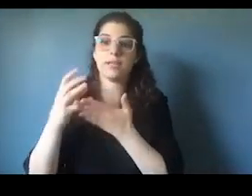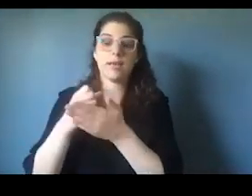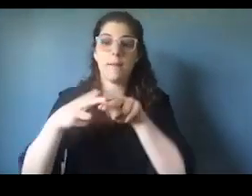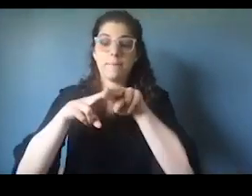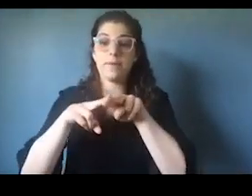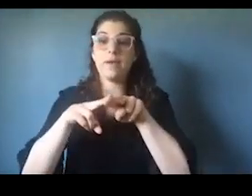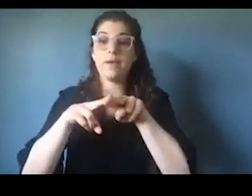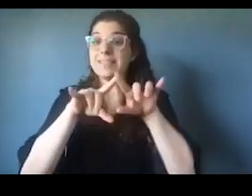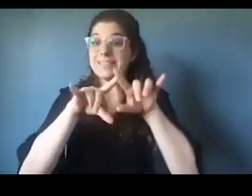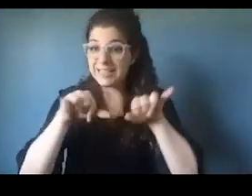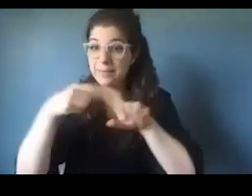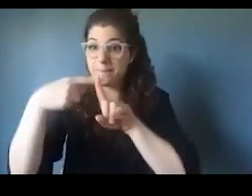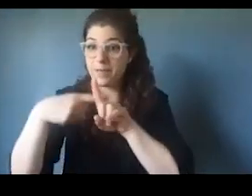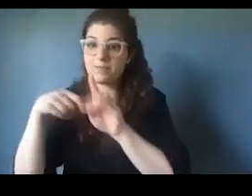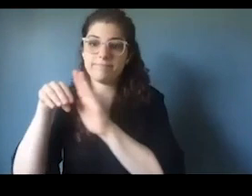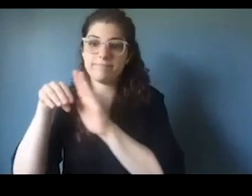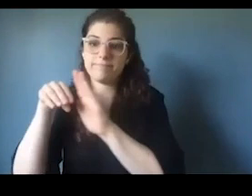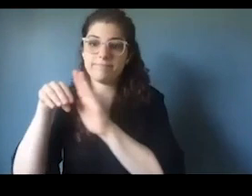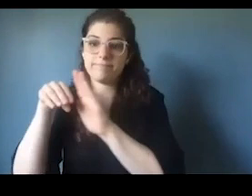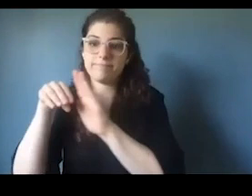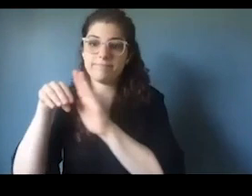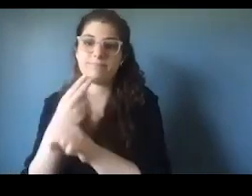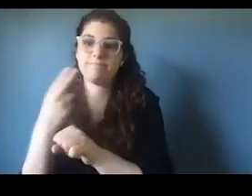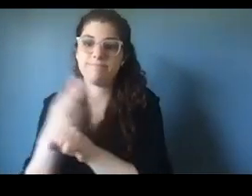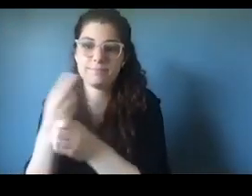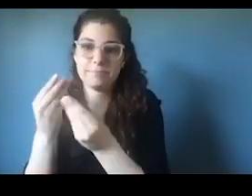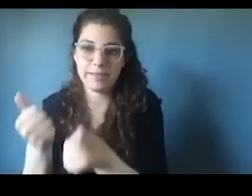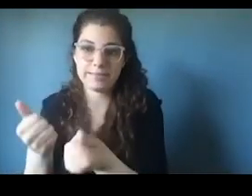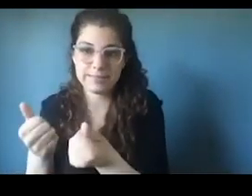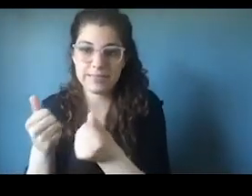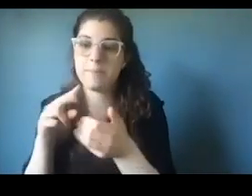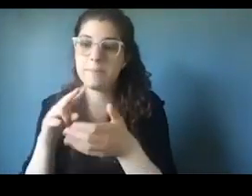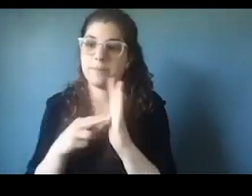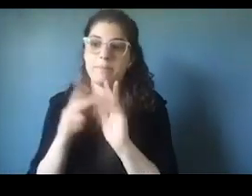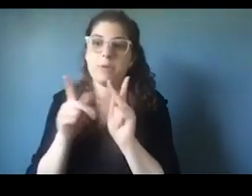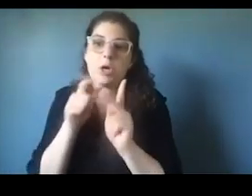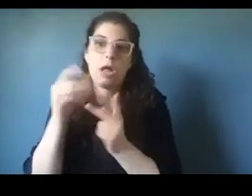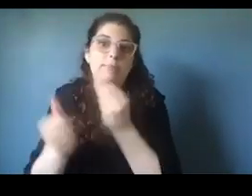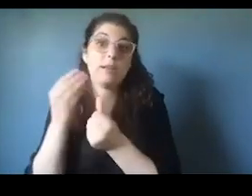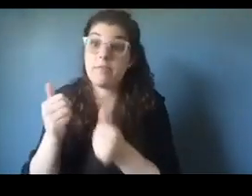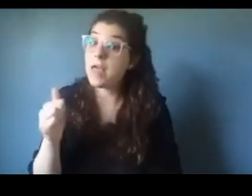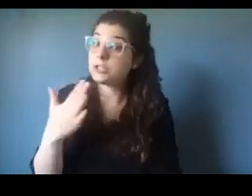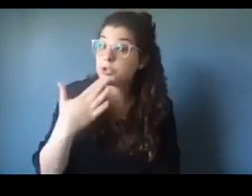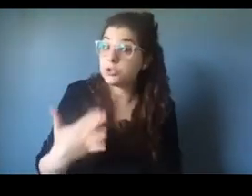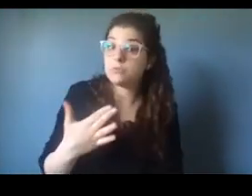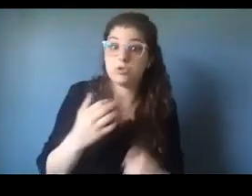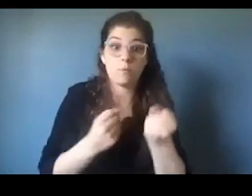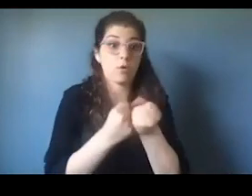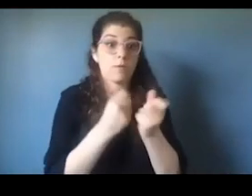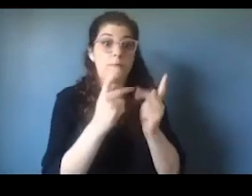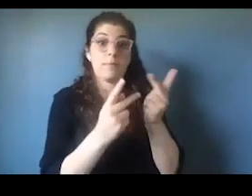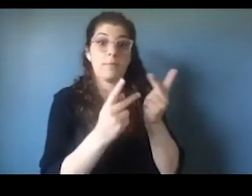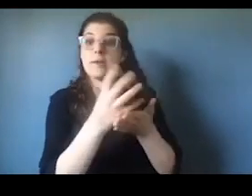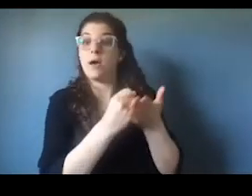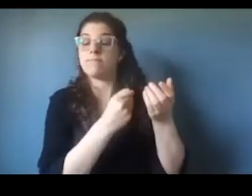record declines in consumption spending. And that's a useful warning because it shows that, you know, just supporting people's incomes is not enough